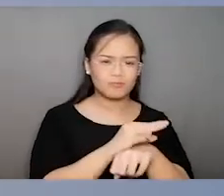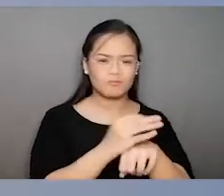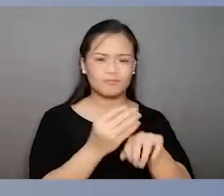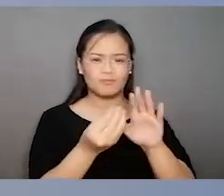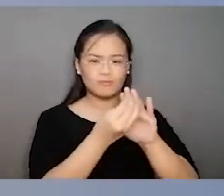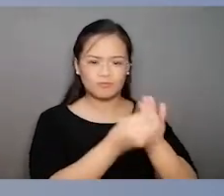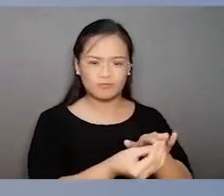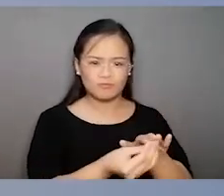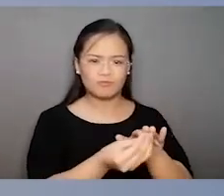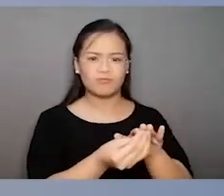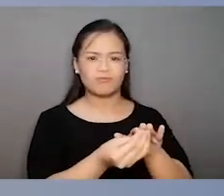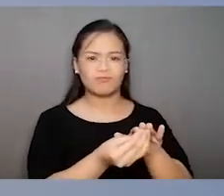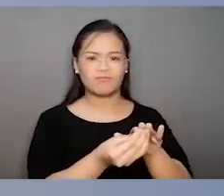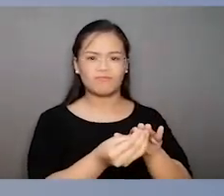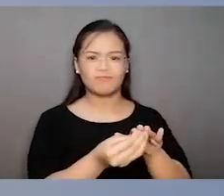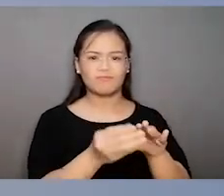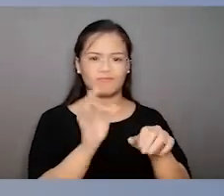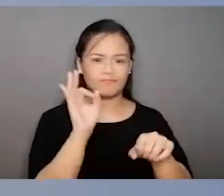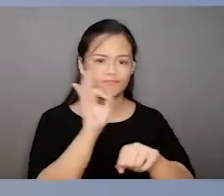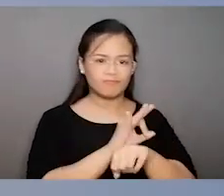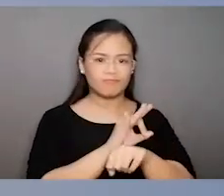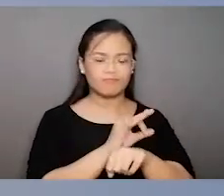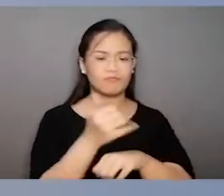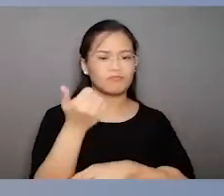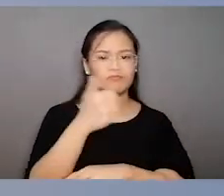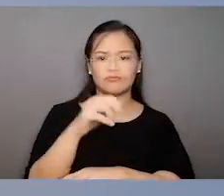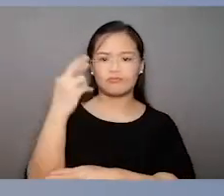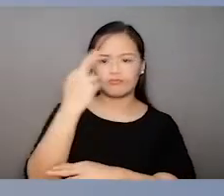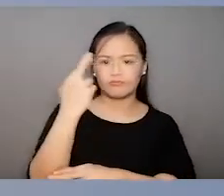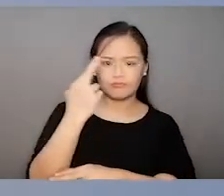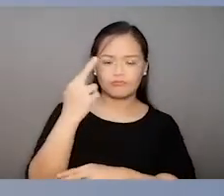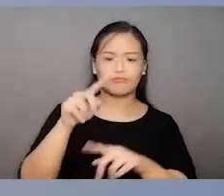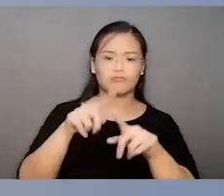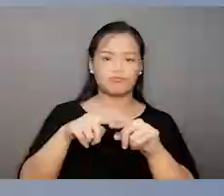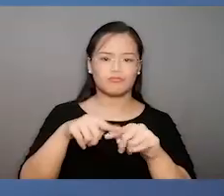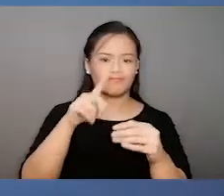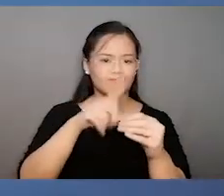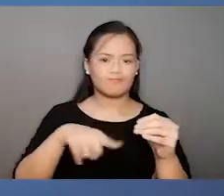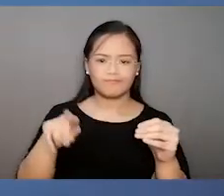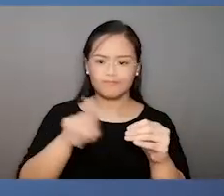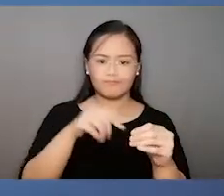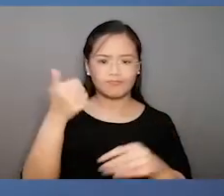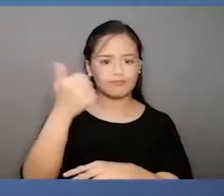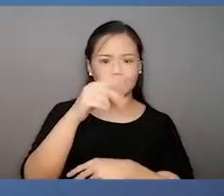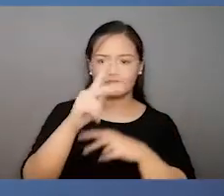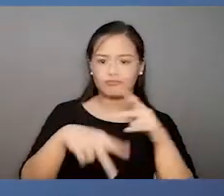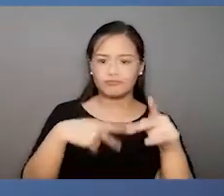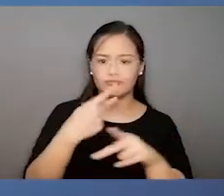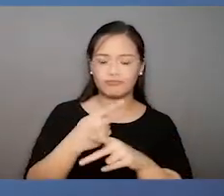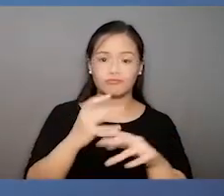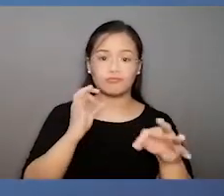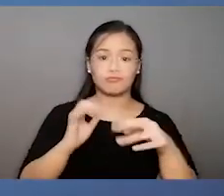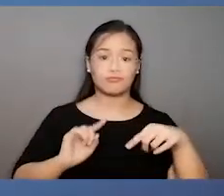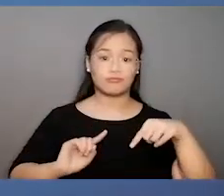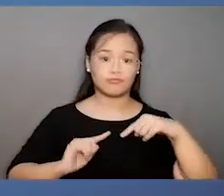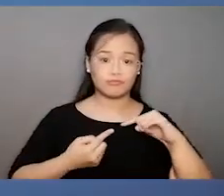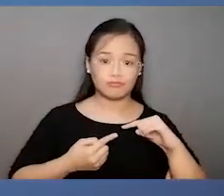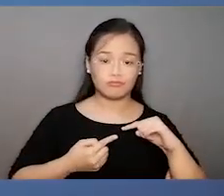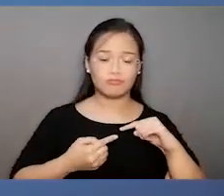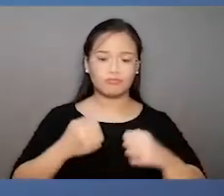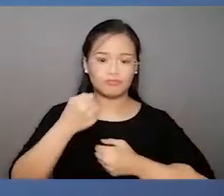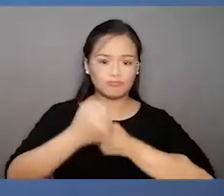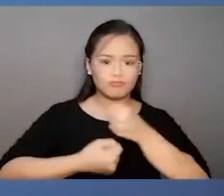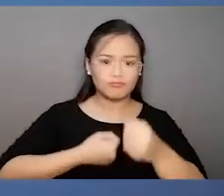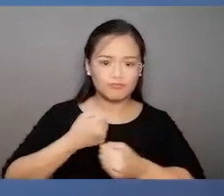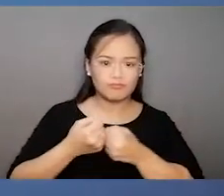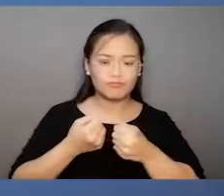person, or for any reason based on discrimination of any kind, when such pain or suffering is